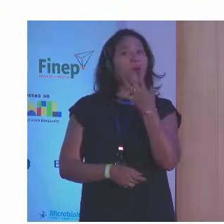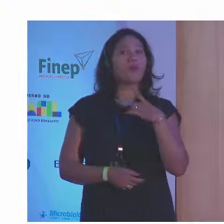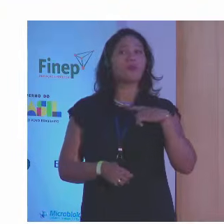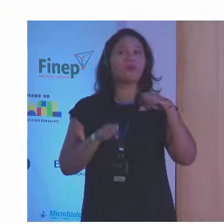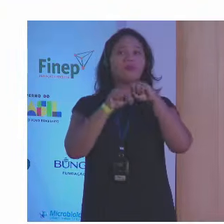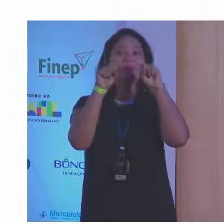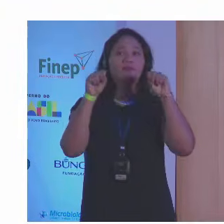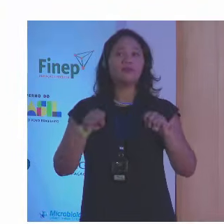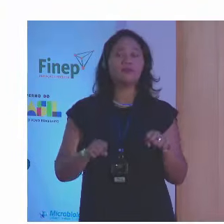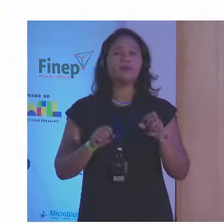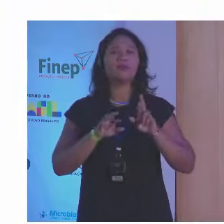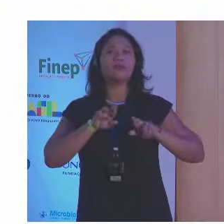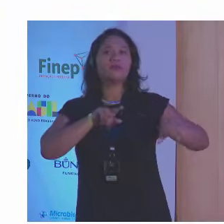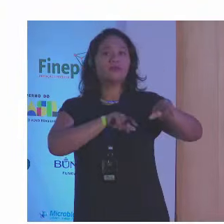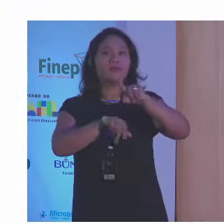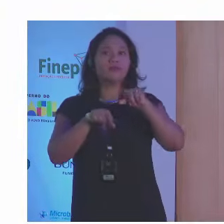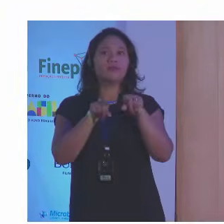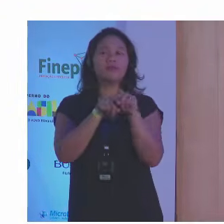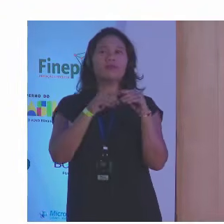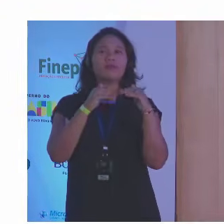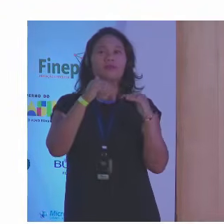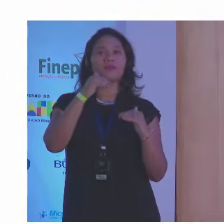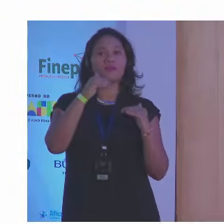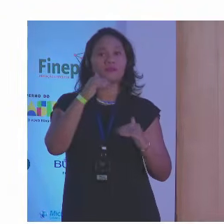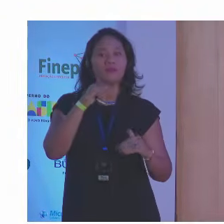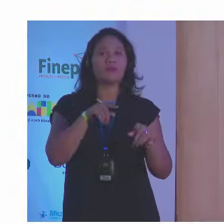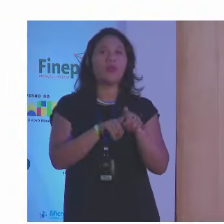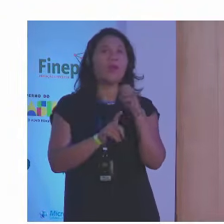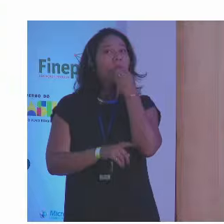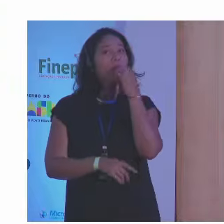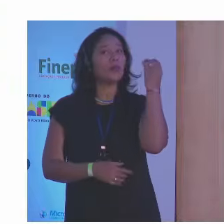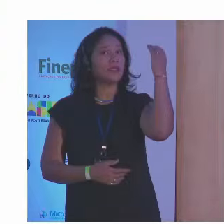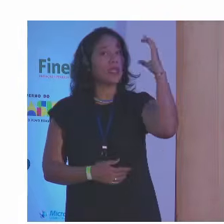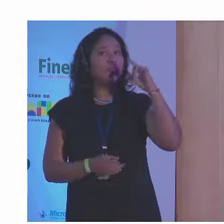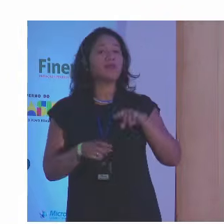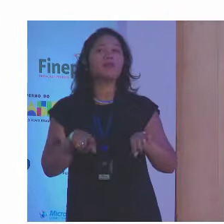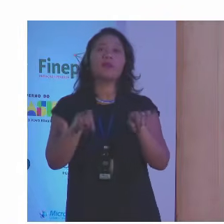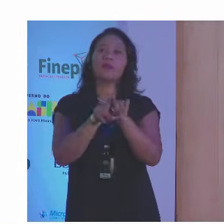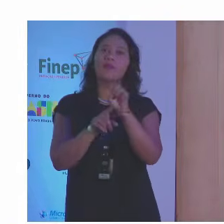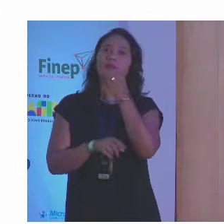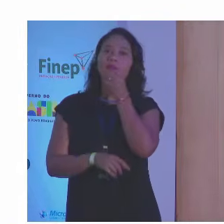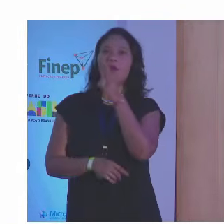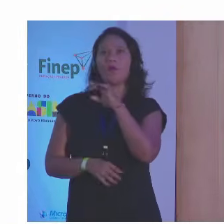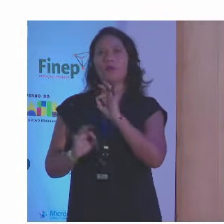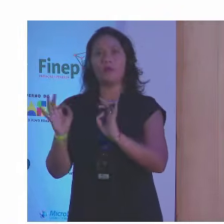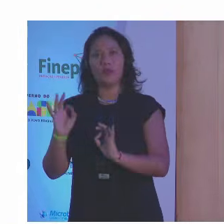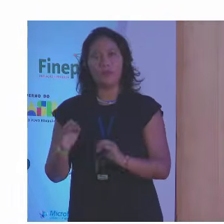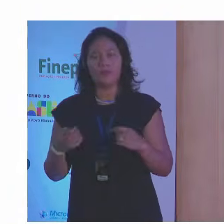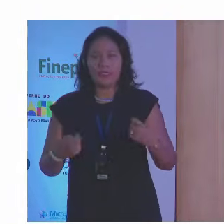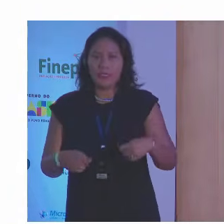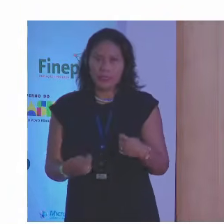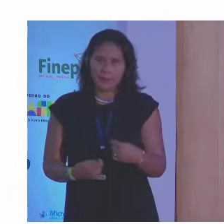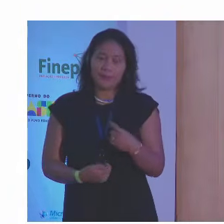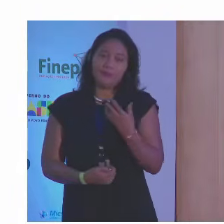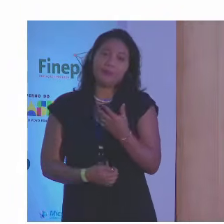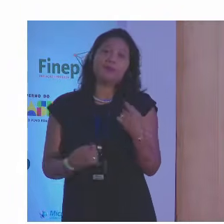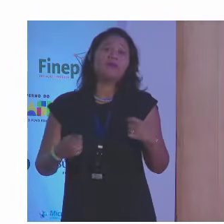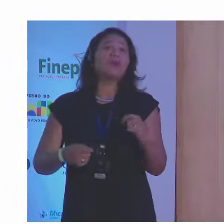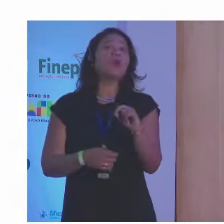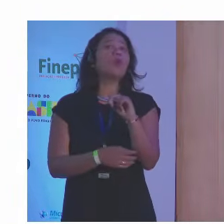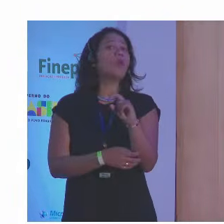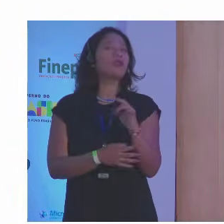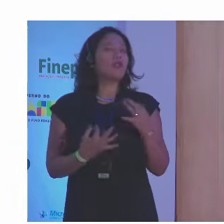etc. It's good for science, but if we want to be operational, we need to organize ourselves. So what do we need exactly? We need a group